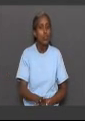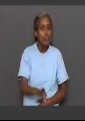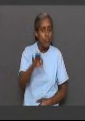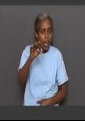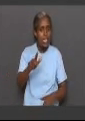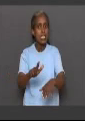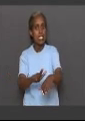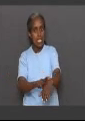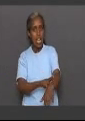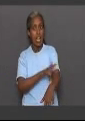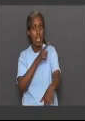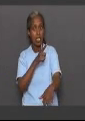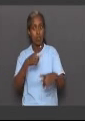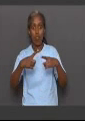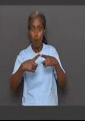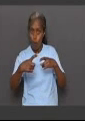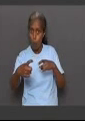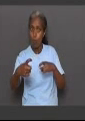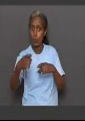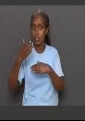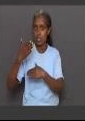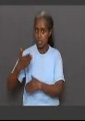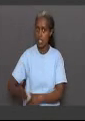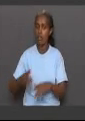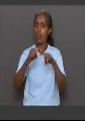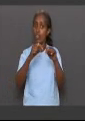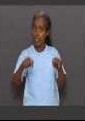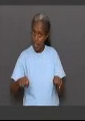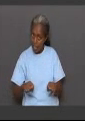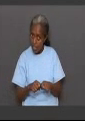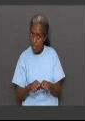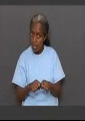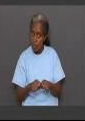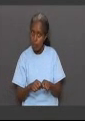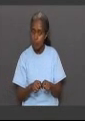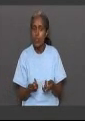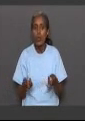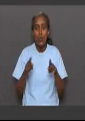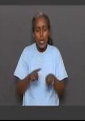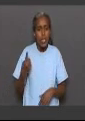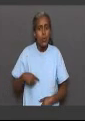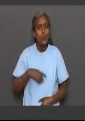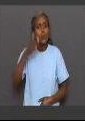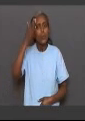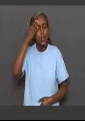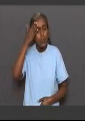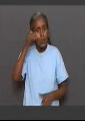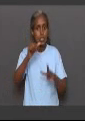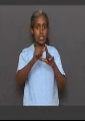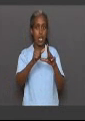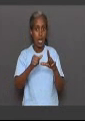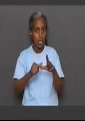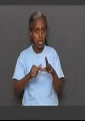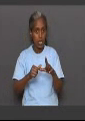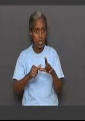the length of the opposite side of a triangle when we know the